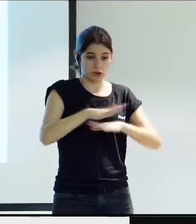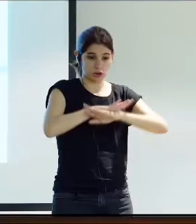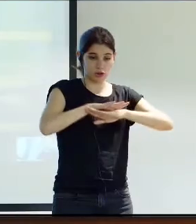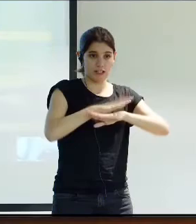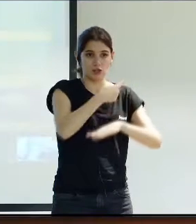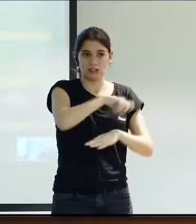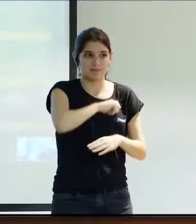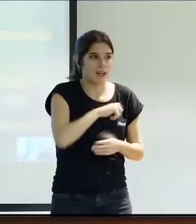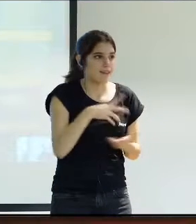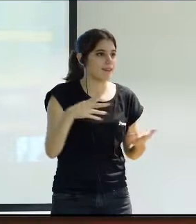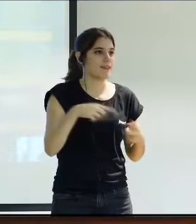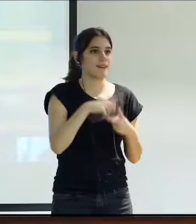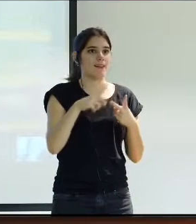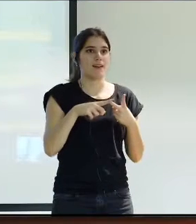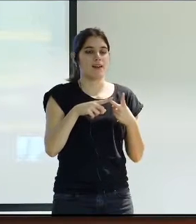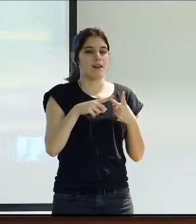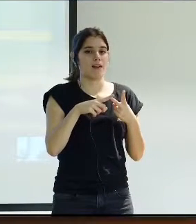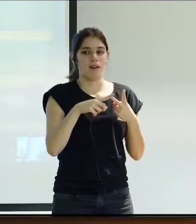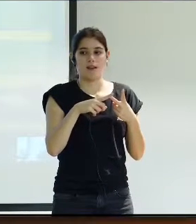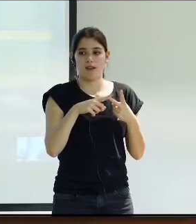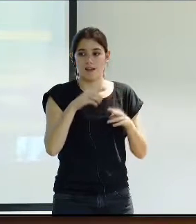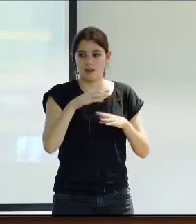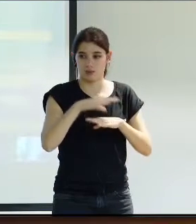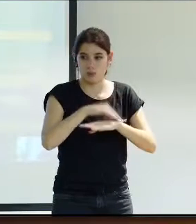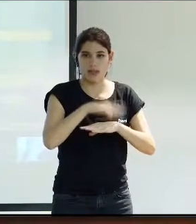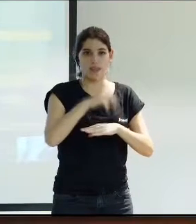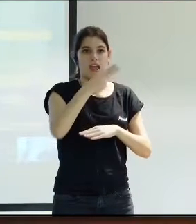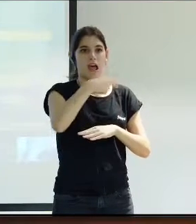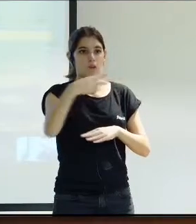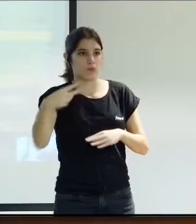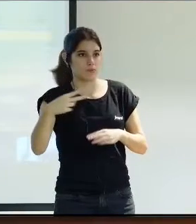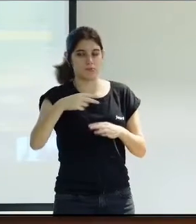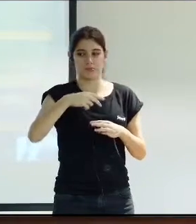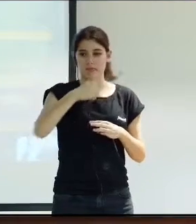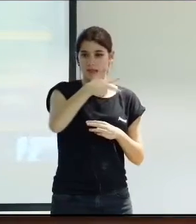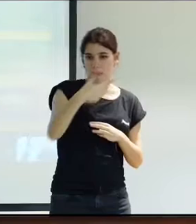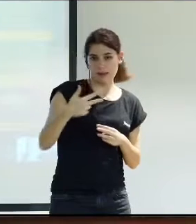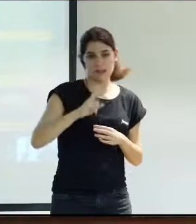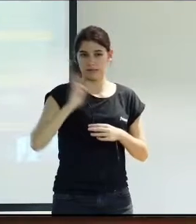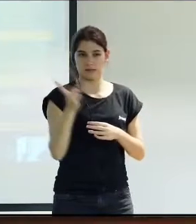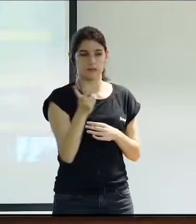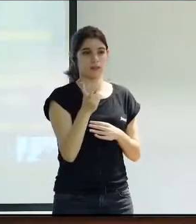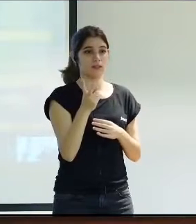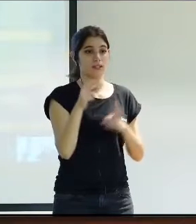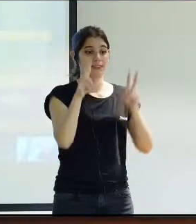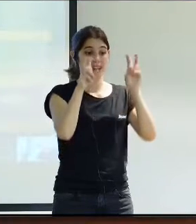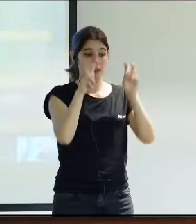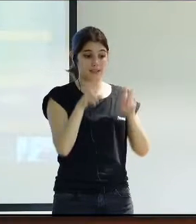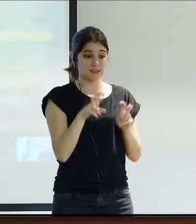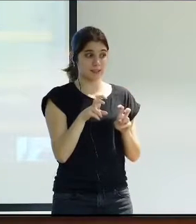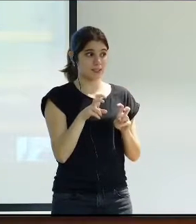to Norway, on matters relating to how to live